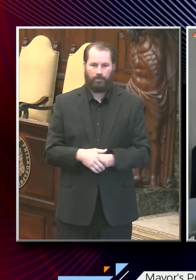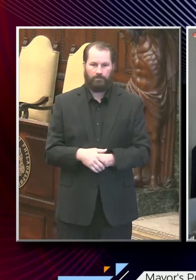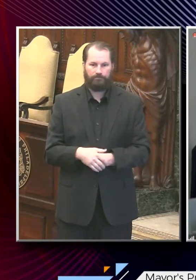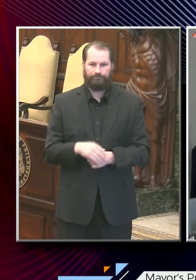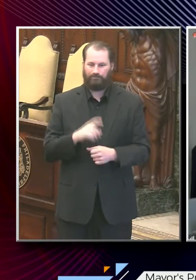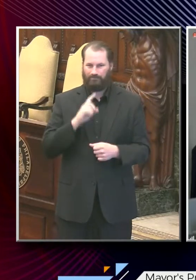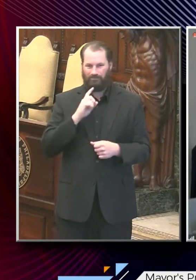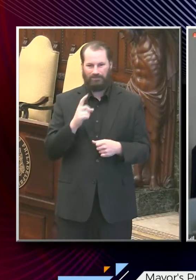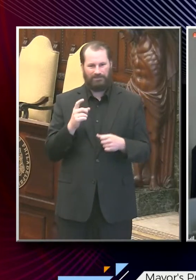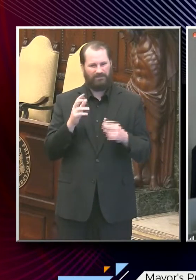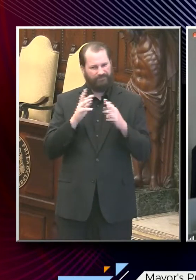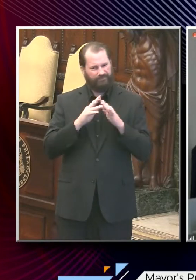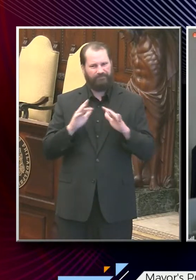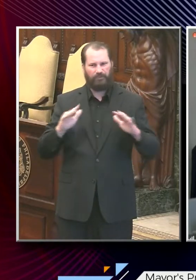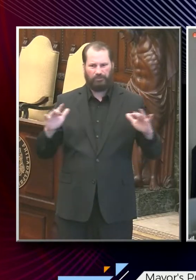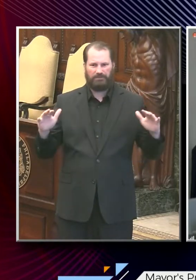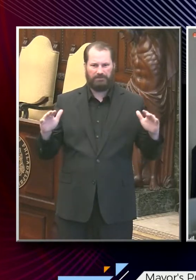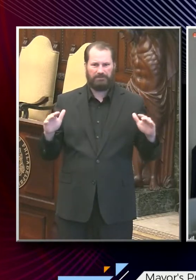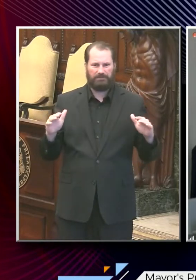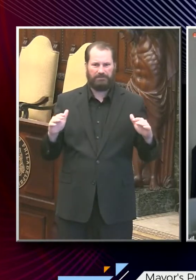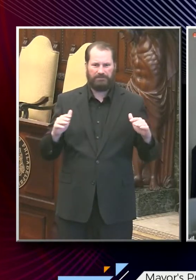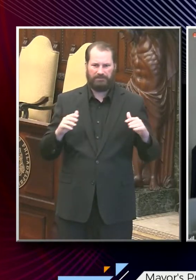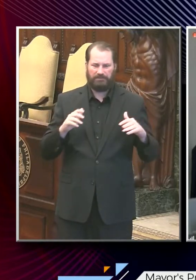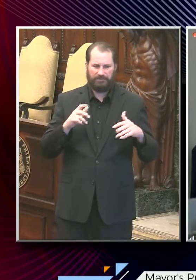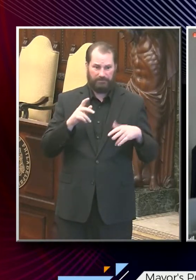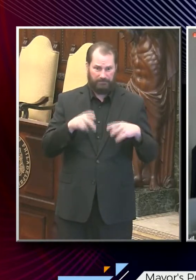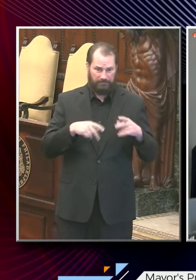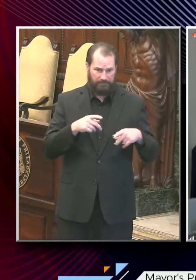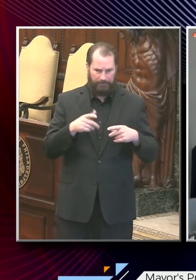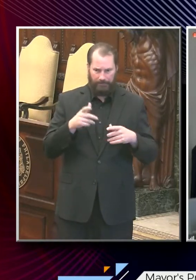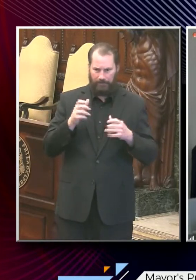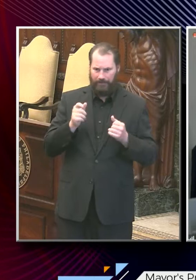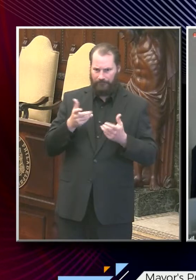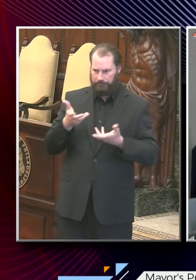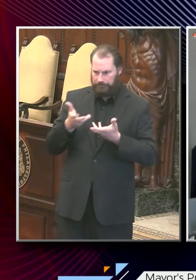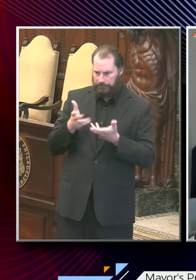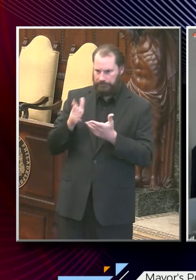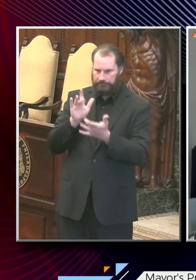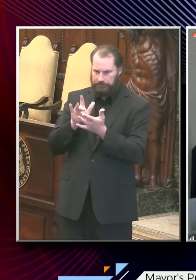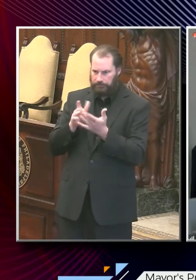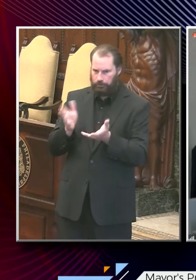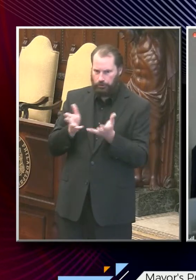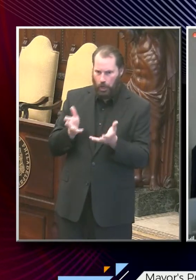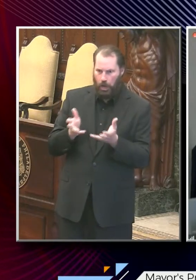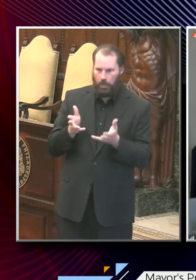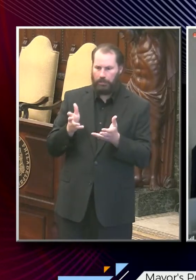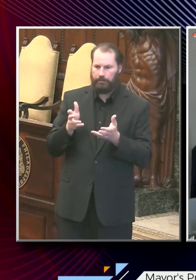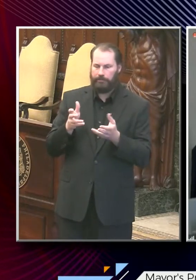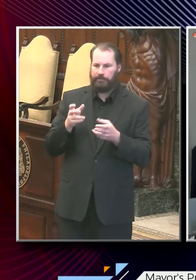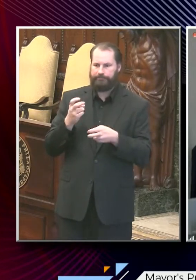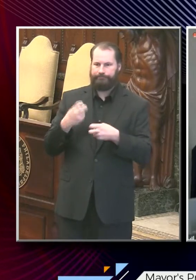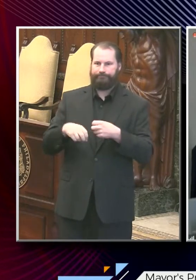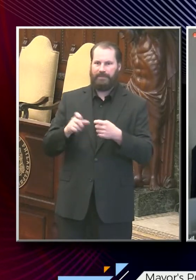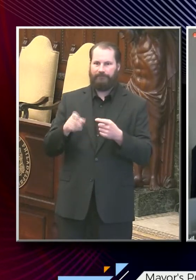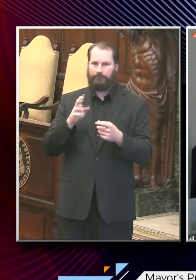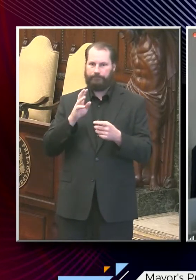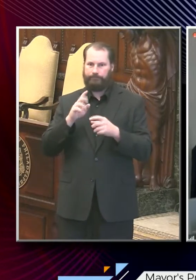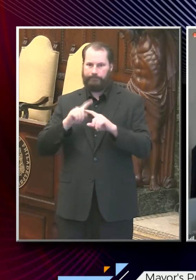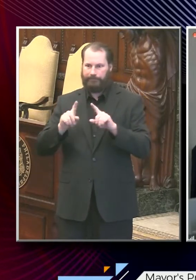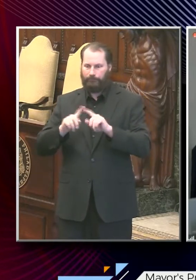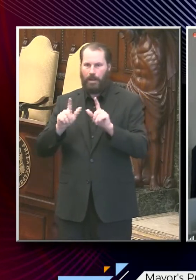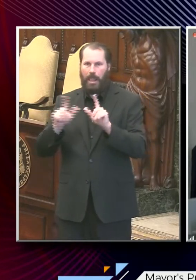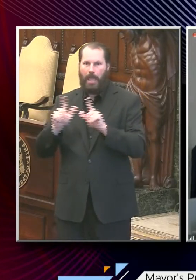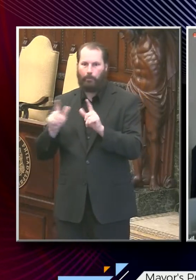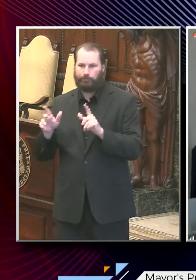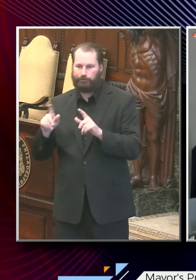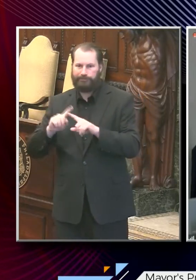all of our staff can really speak to the people who are cases or contacts in their language, both literally and figuratively. We're now in the process